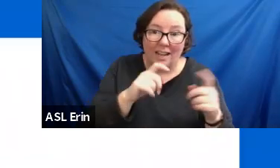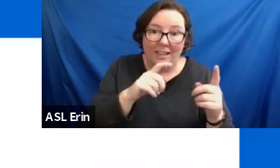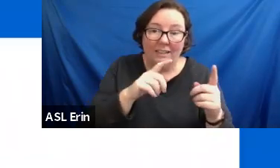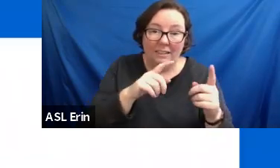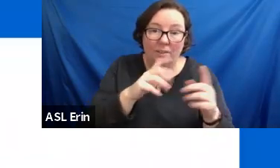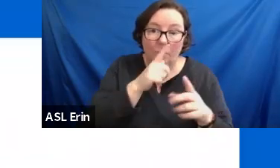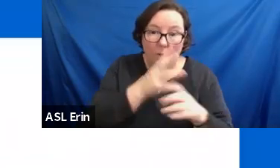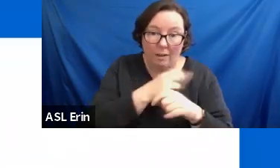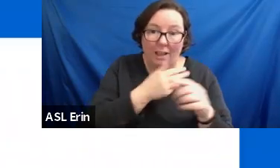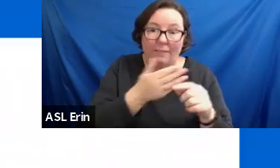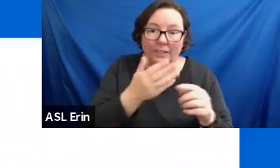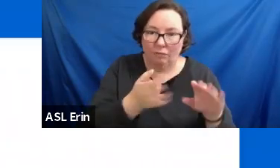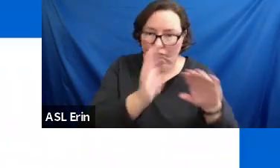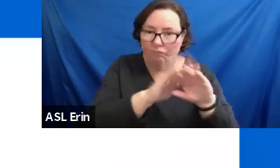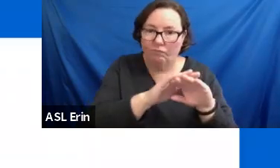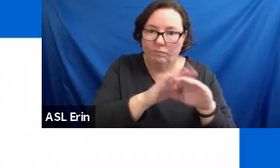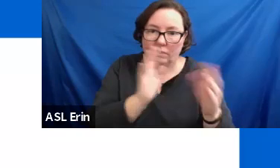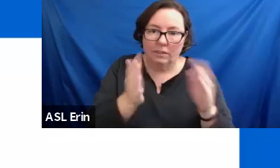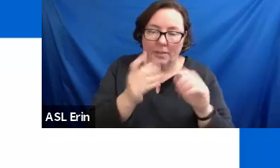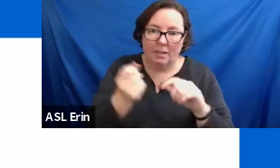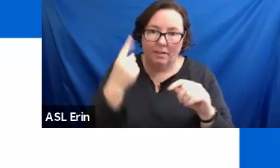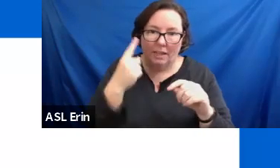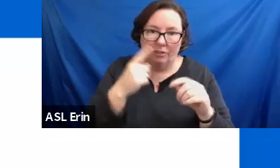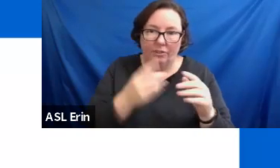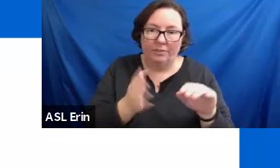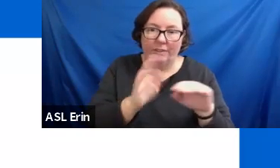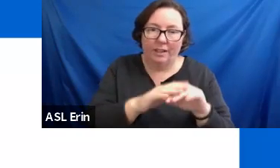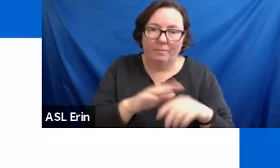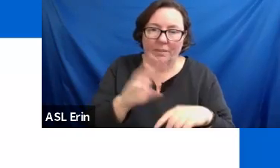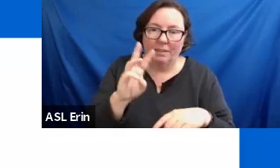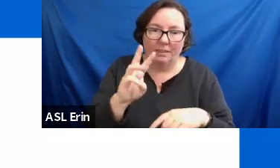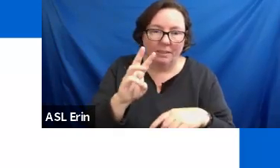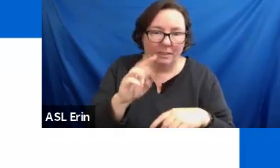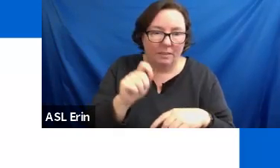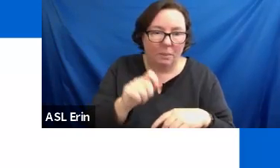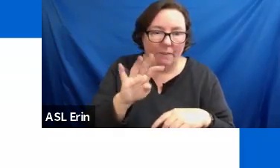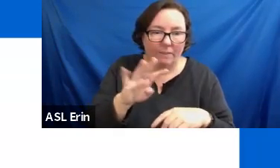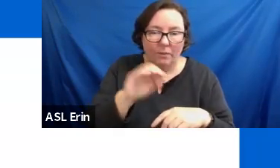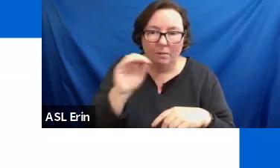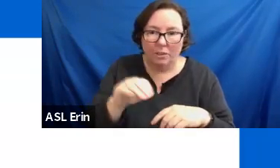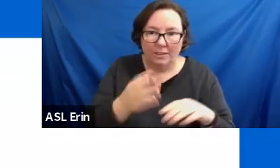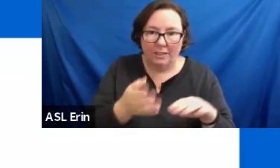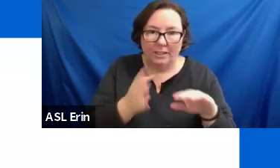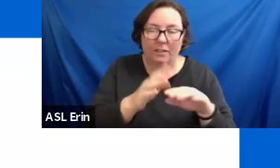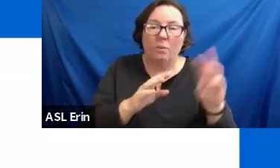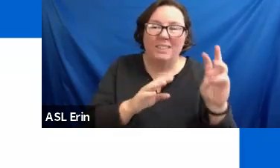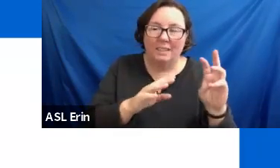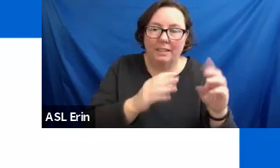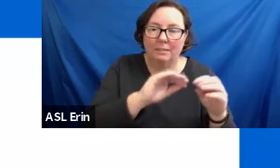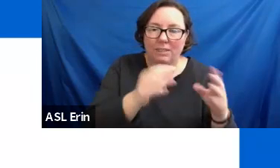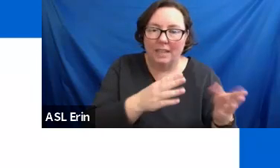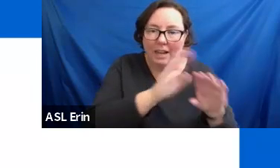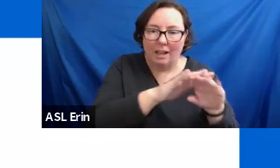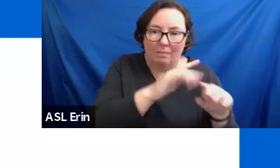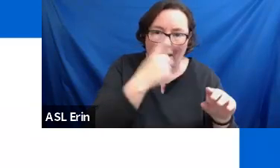invitation increased from last year to this year by 6 and 4 percentage points respectively. So these are